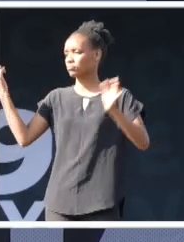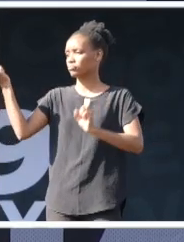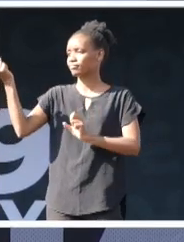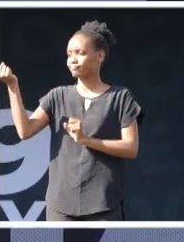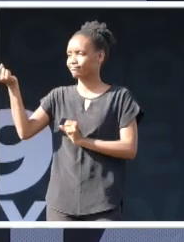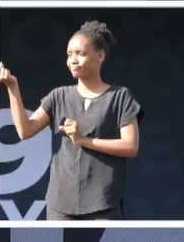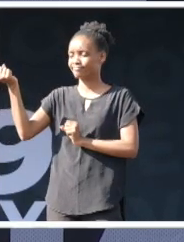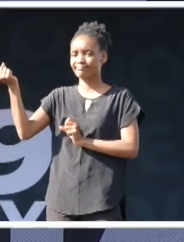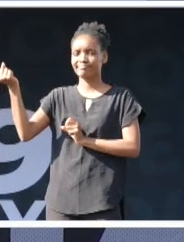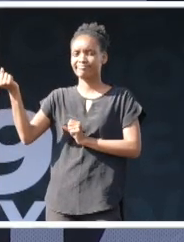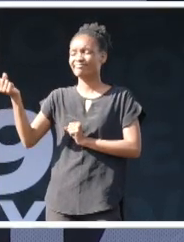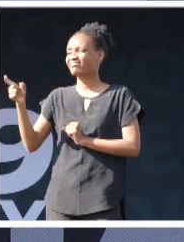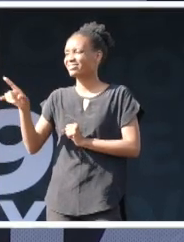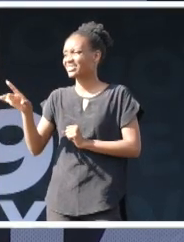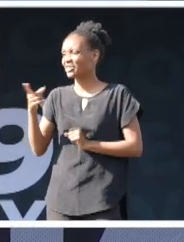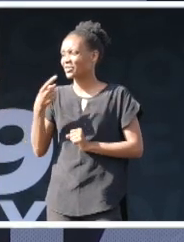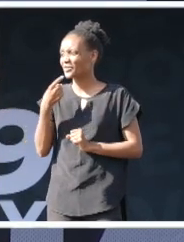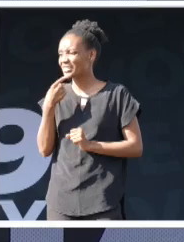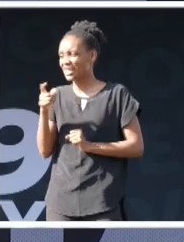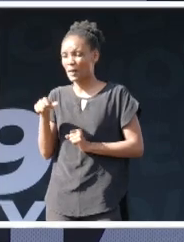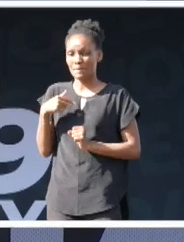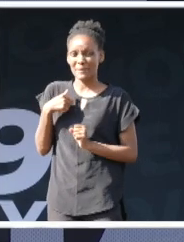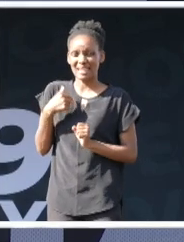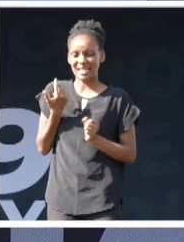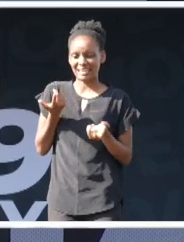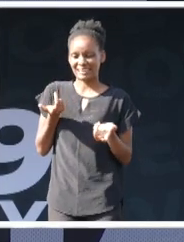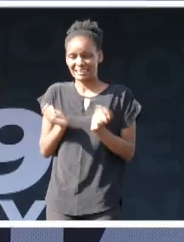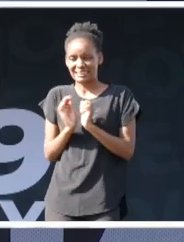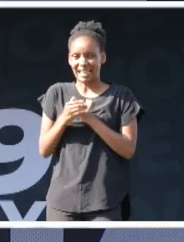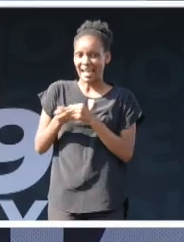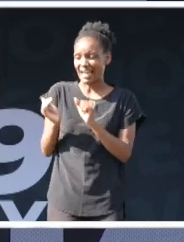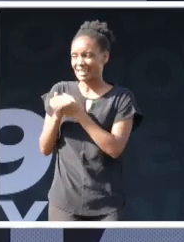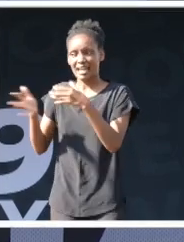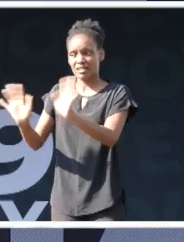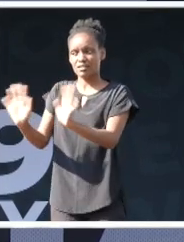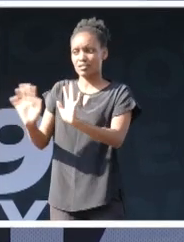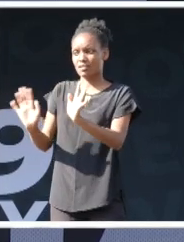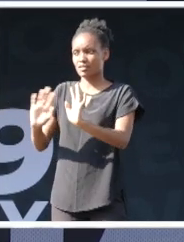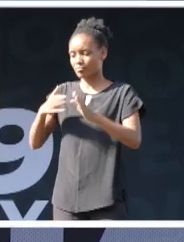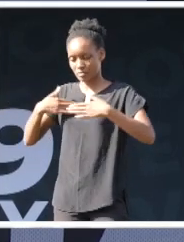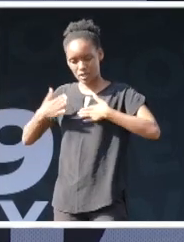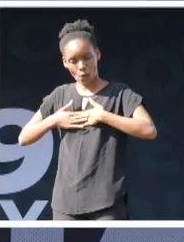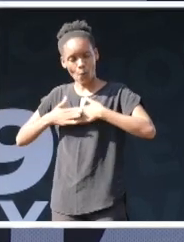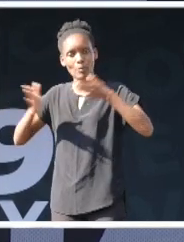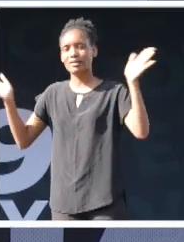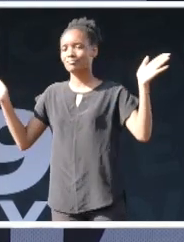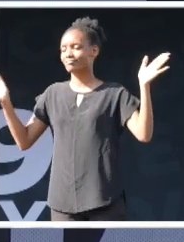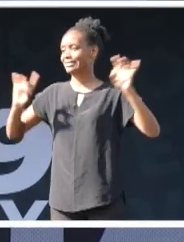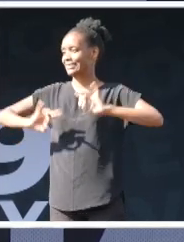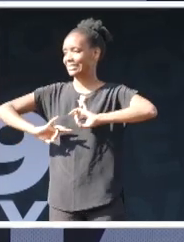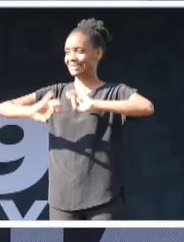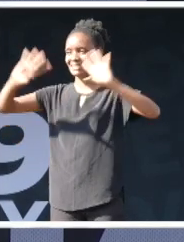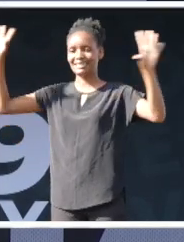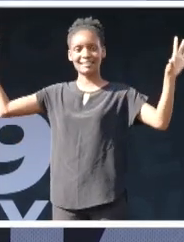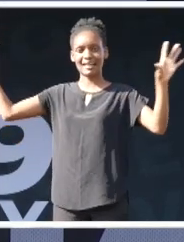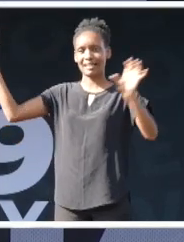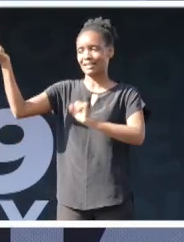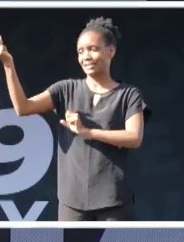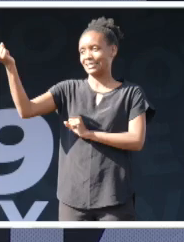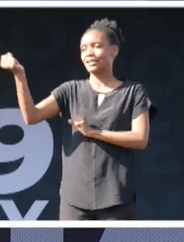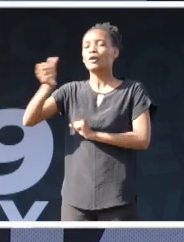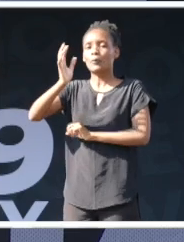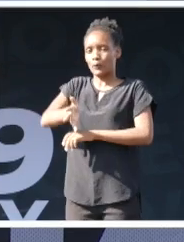must not say that I spoke in codes. I don't want to speak in codes. I don't want to speak in